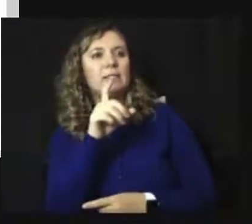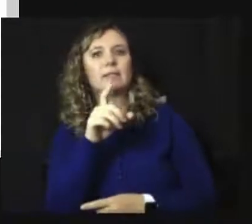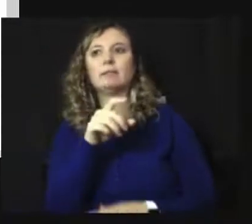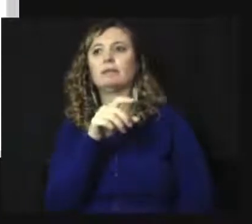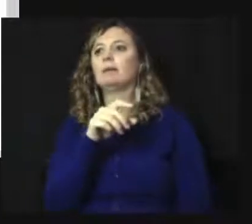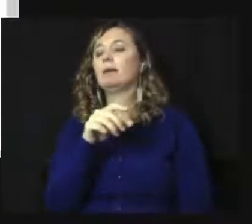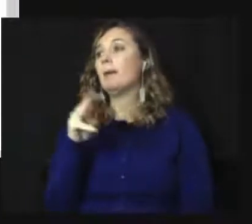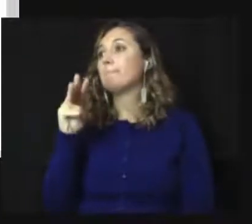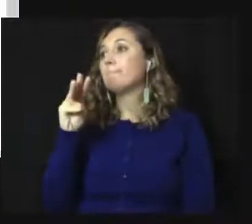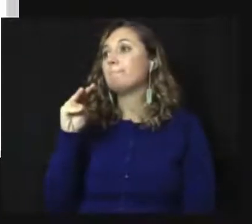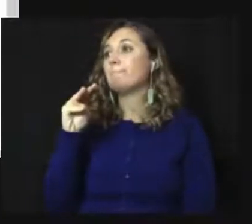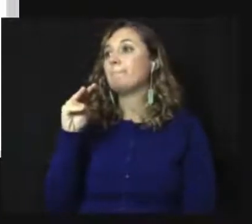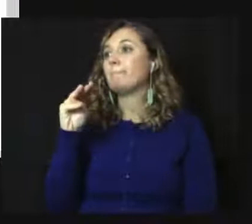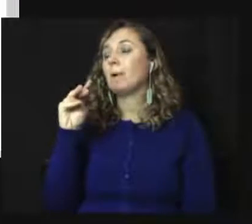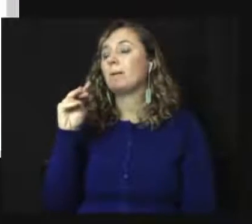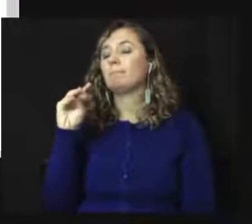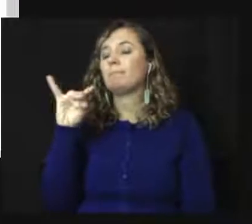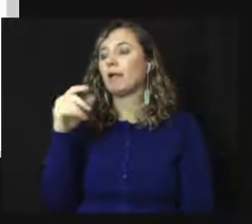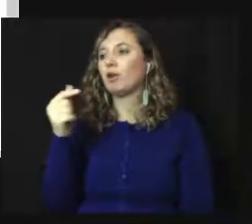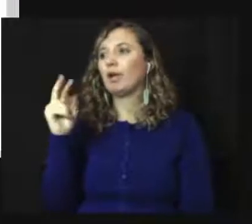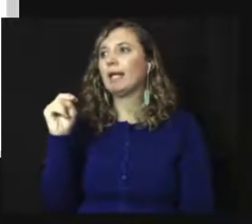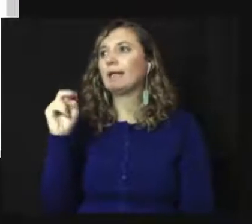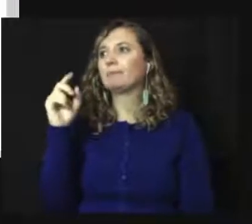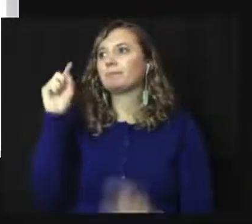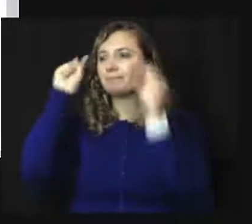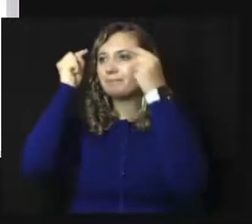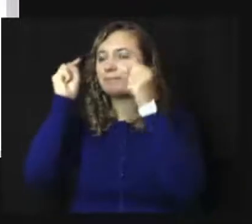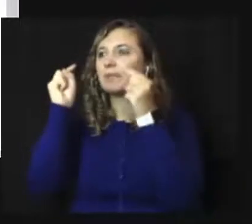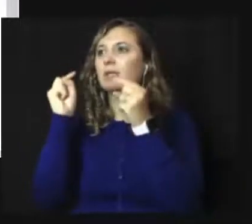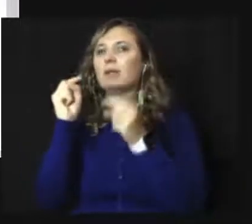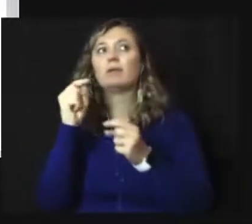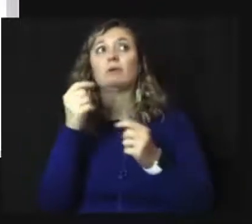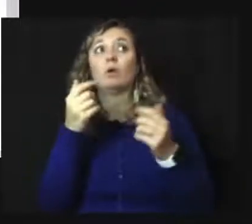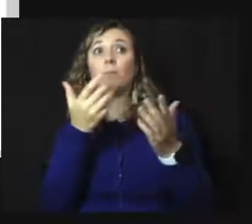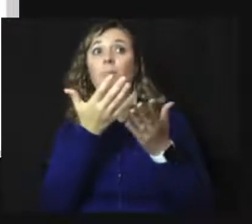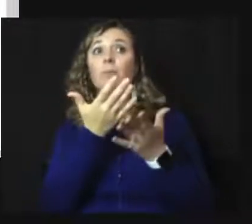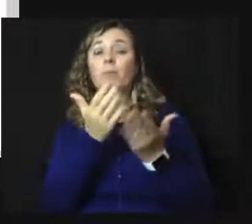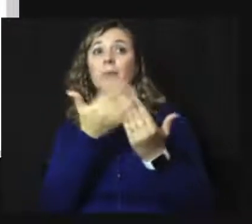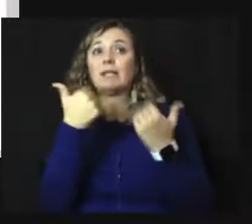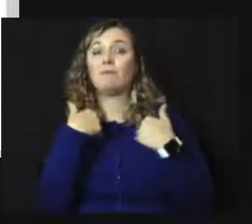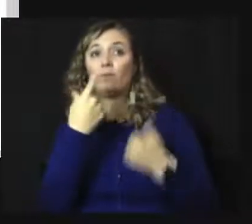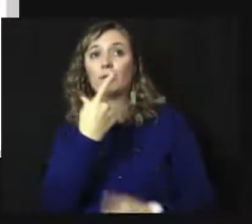Are you currently pregnant? No. Are you sure you look a bit puffy?